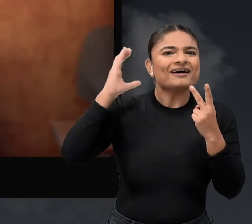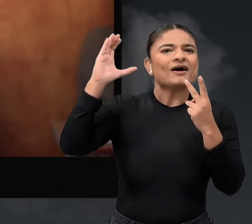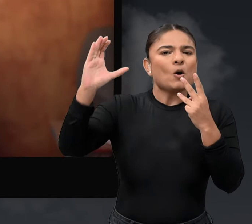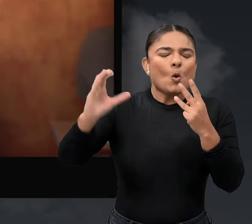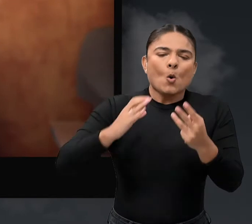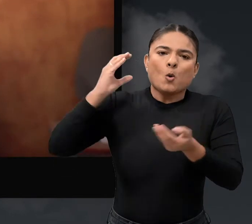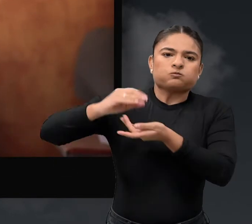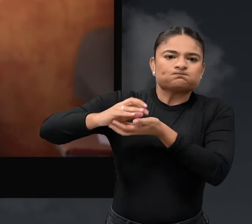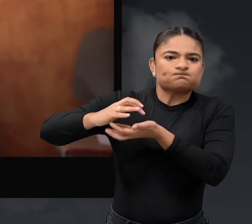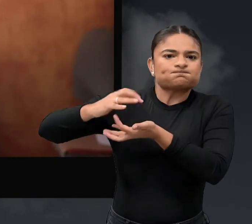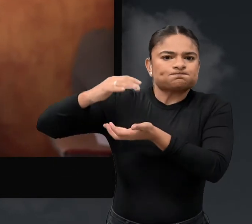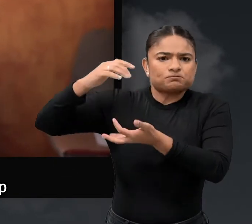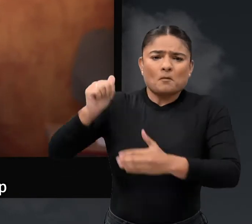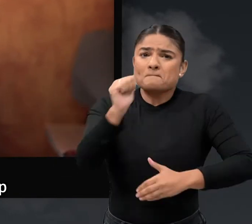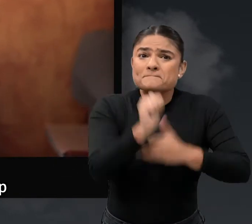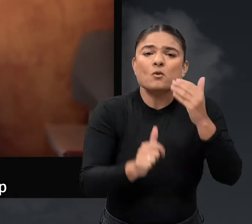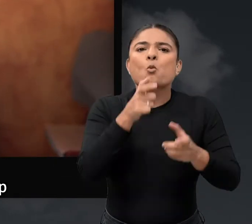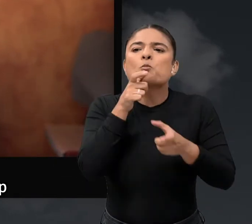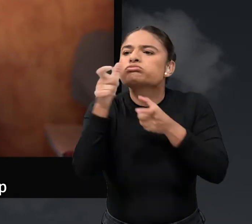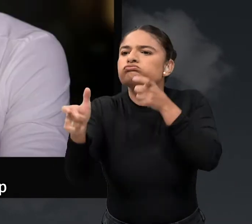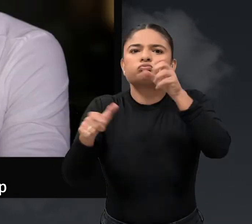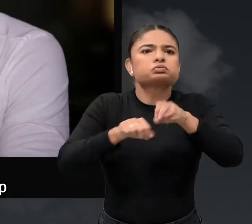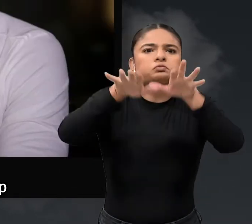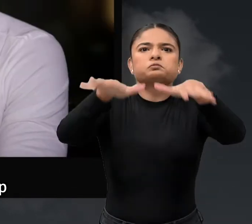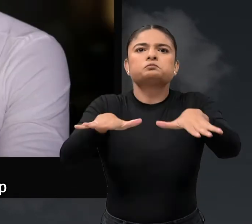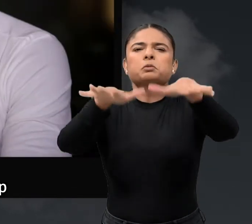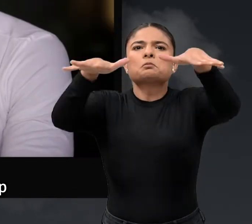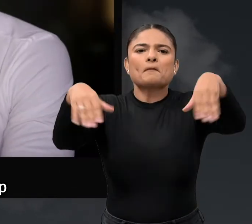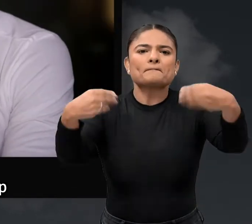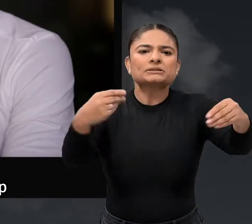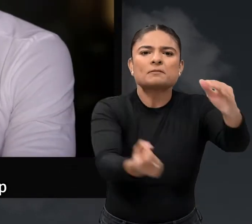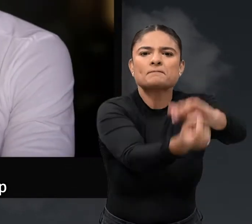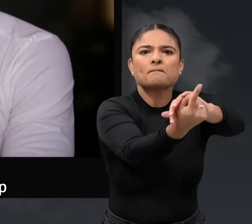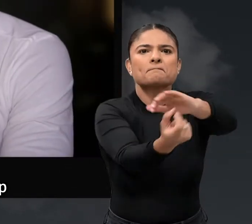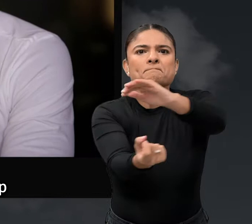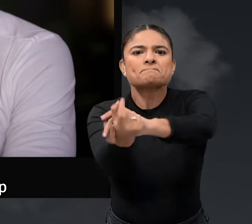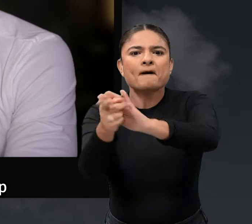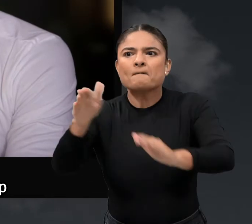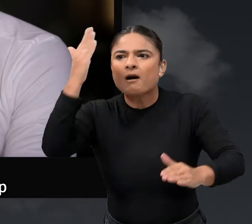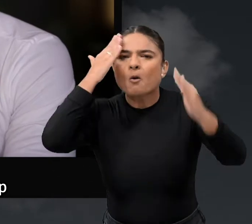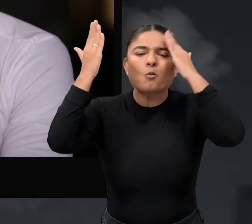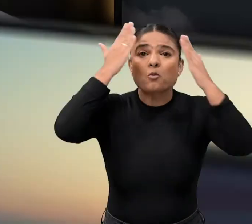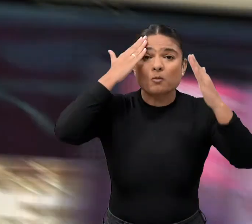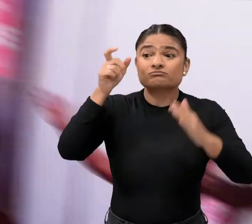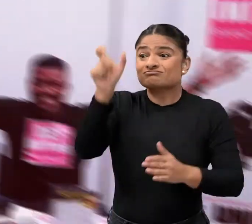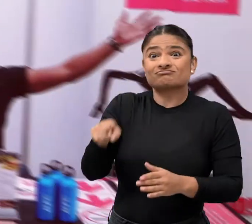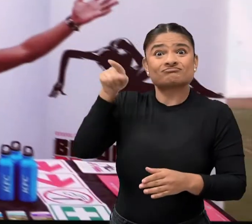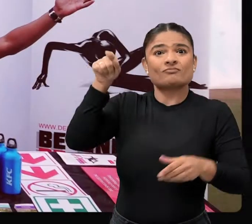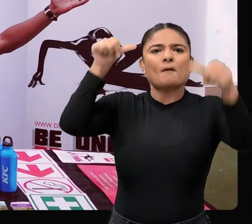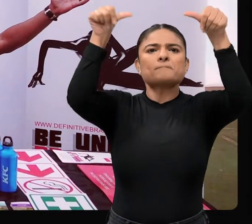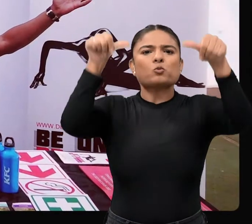starts trickling in. Word of mouth is getting out there. Okay, khona le out elokishini yayenza